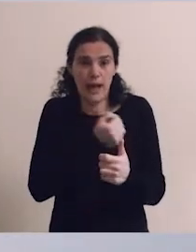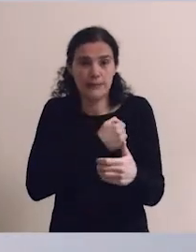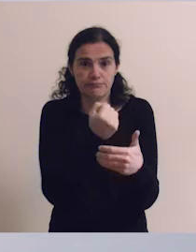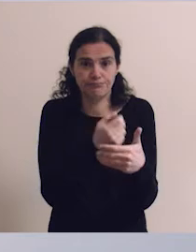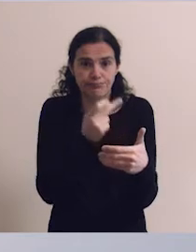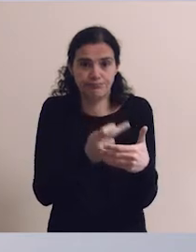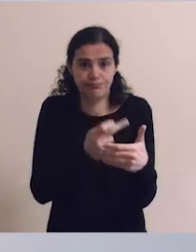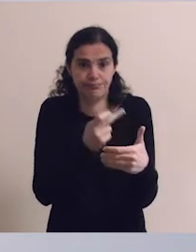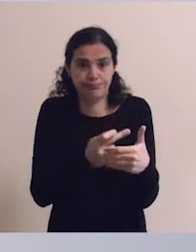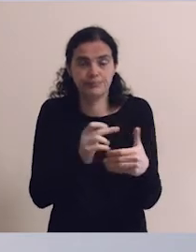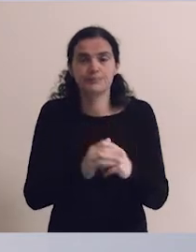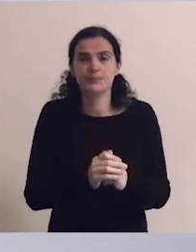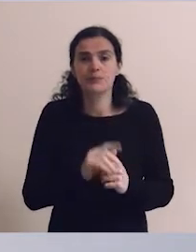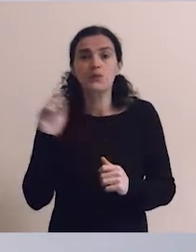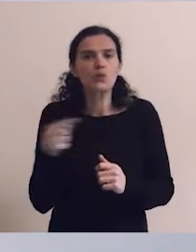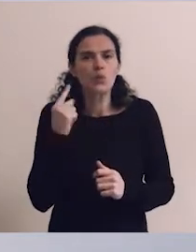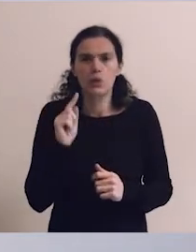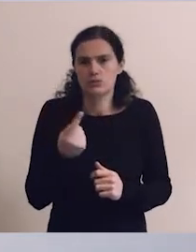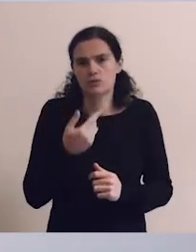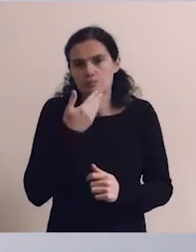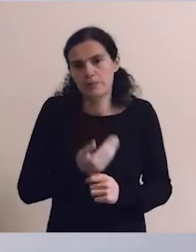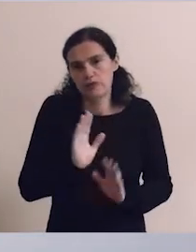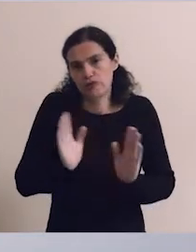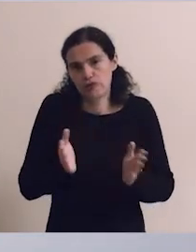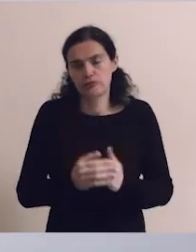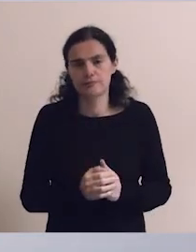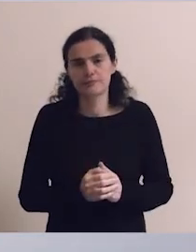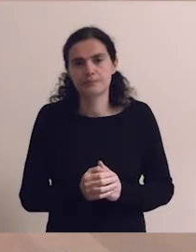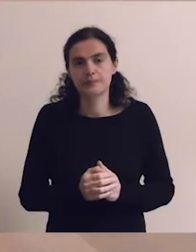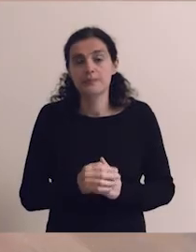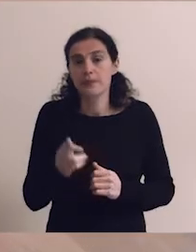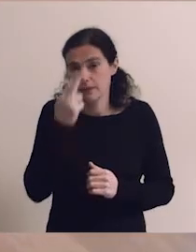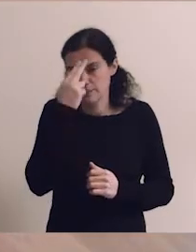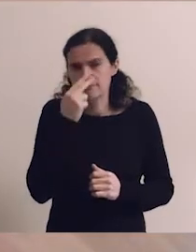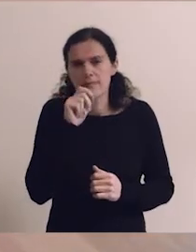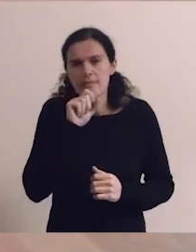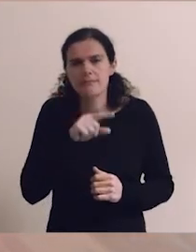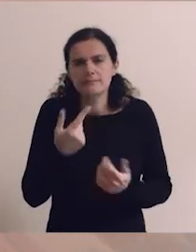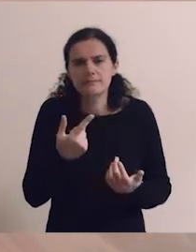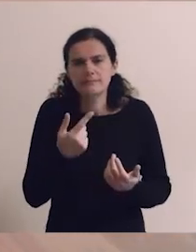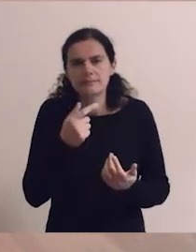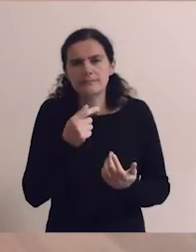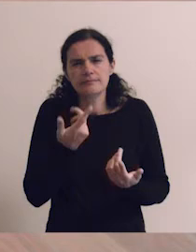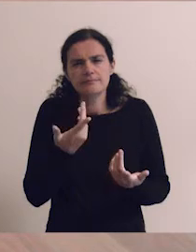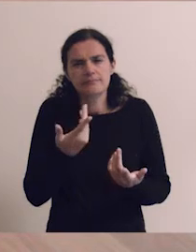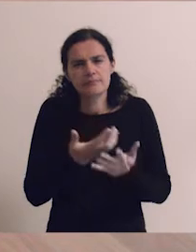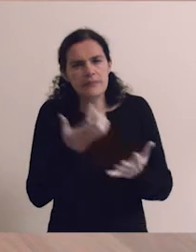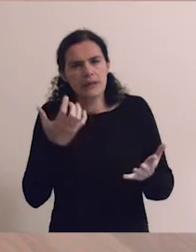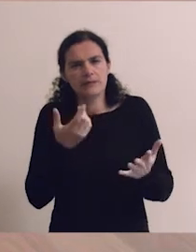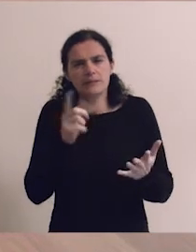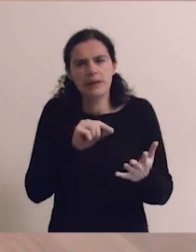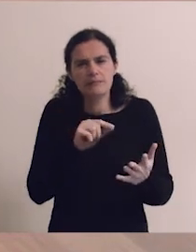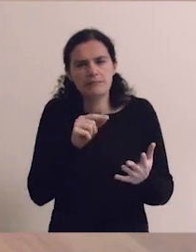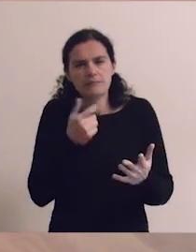of confinement that we have all experienced. Historical history to better